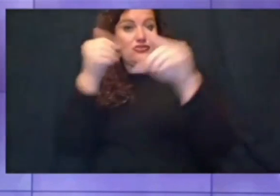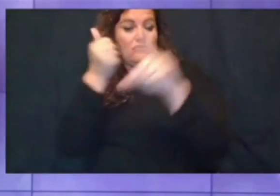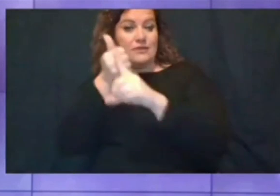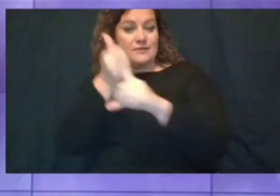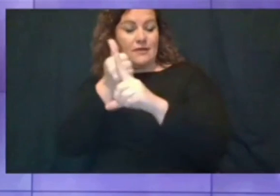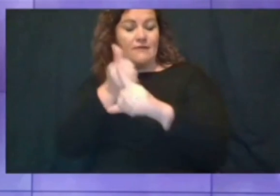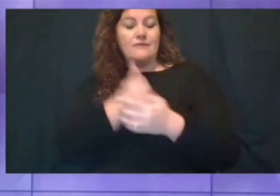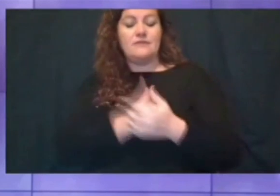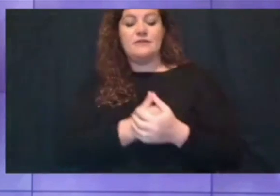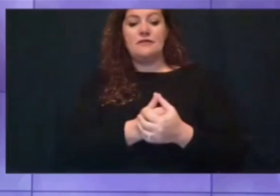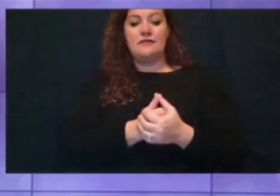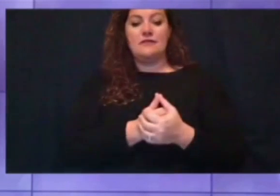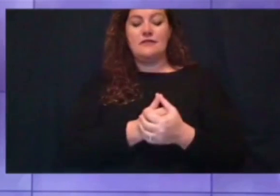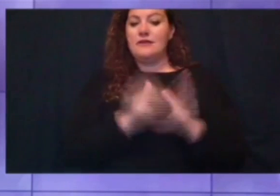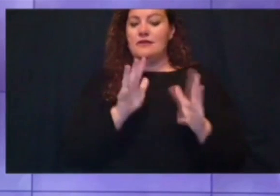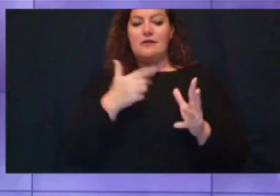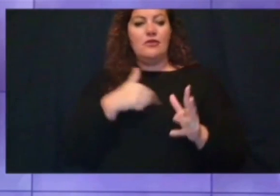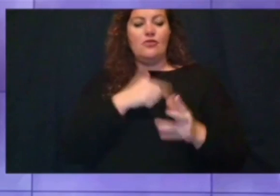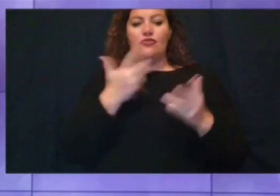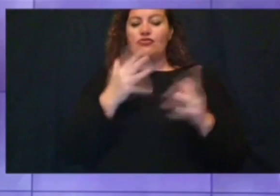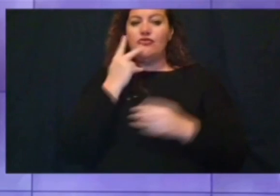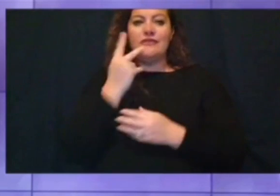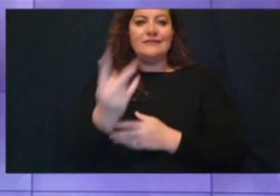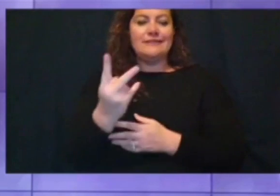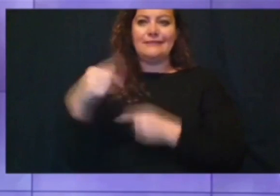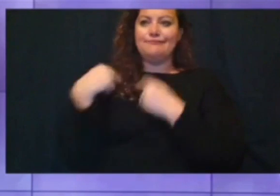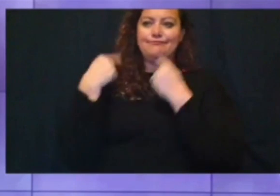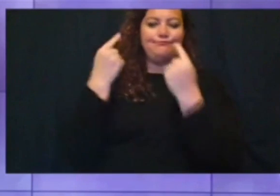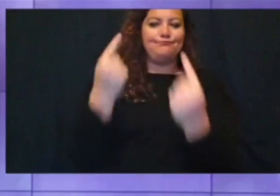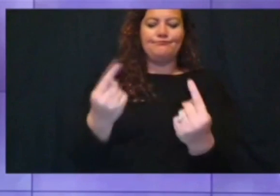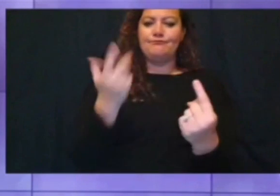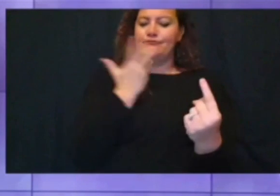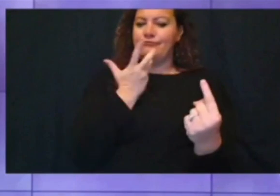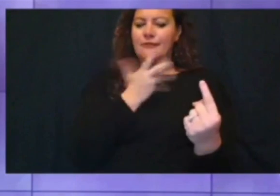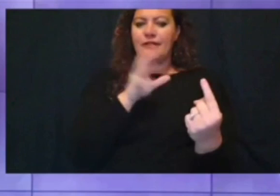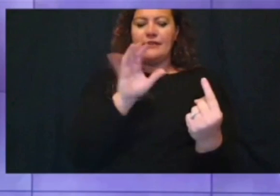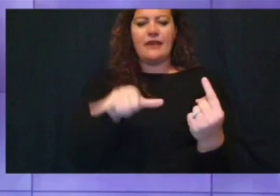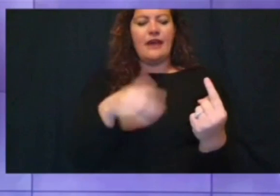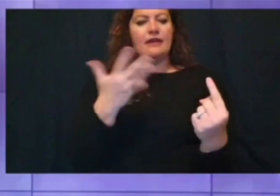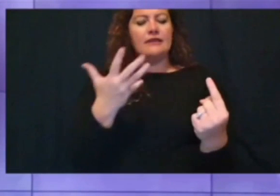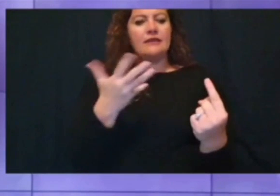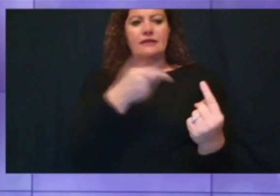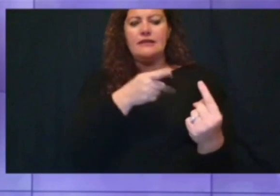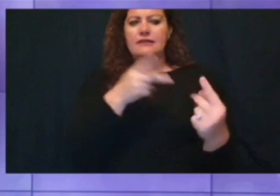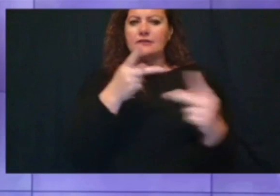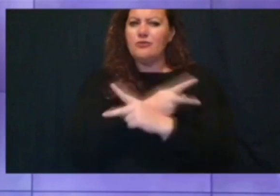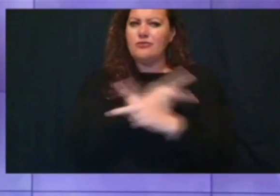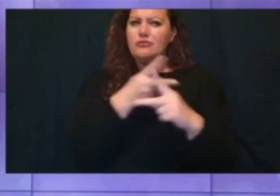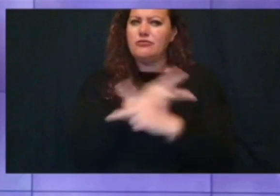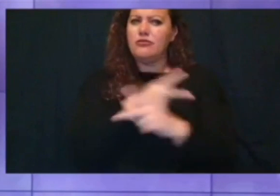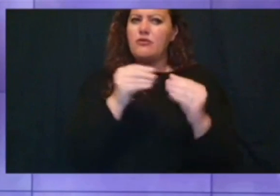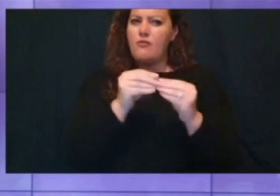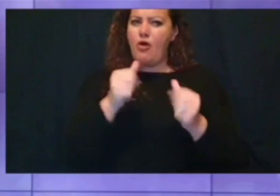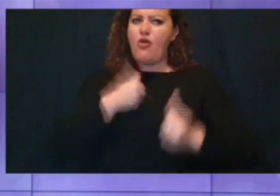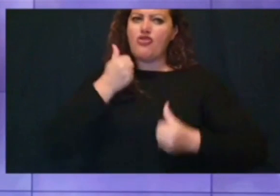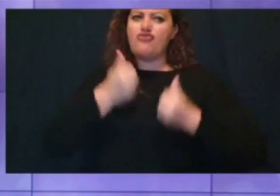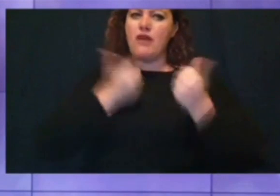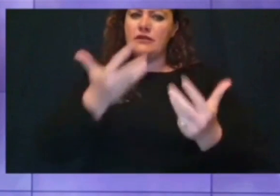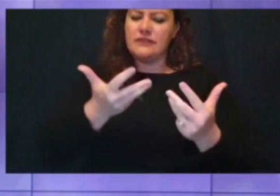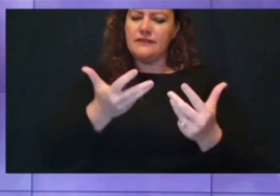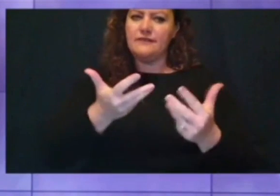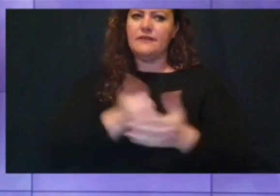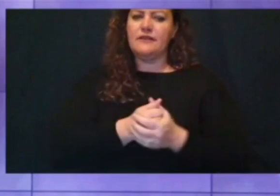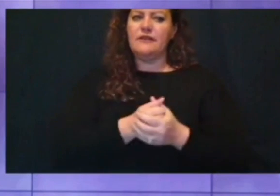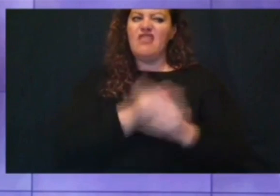And, you know, we've just seen throughout the years that it's getting more aggressive, and the suspects